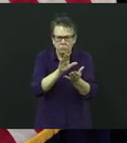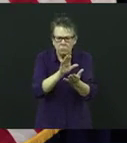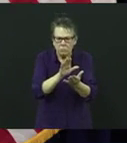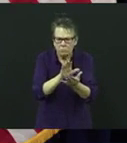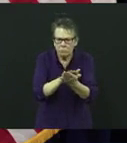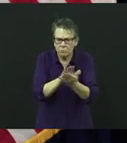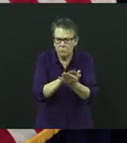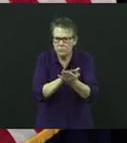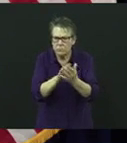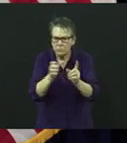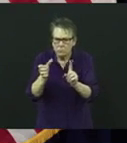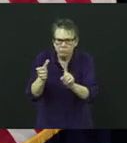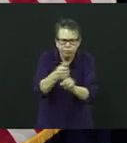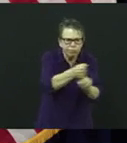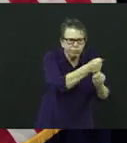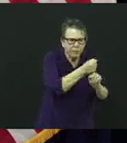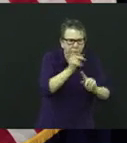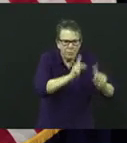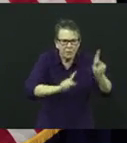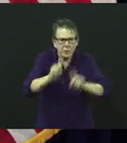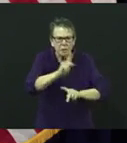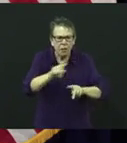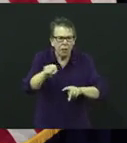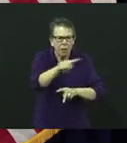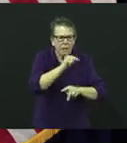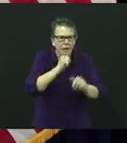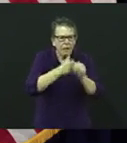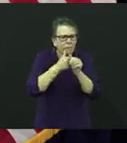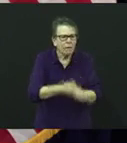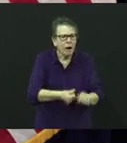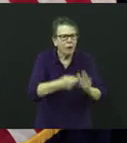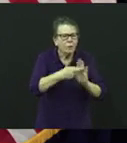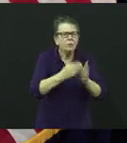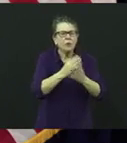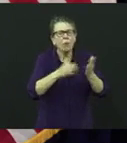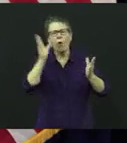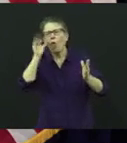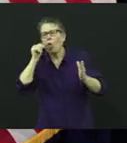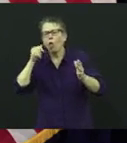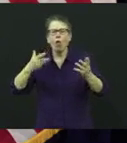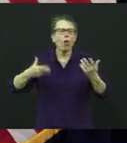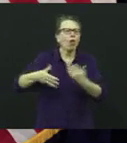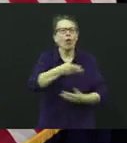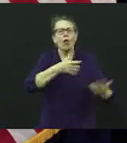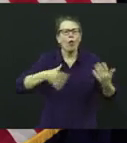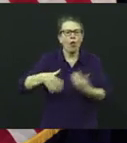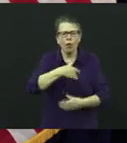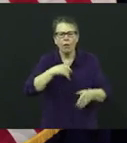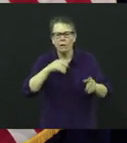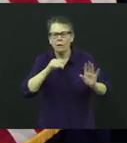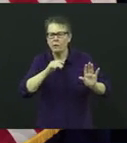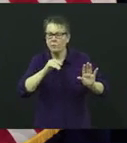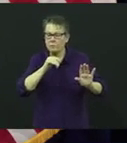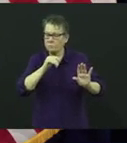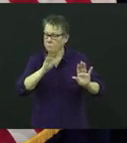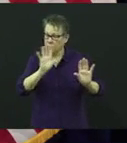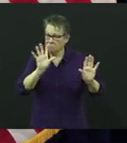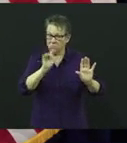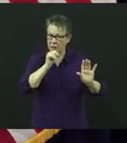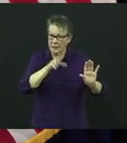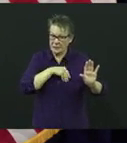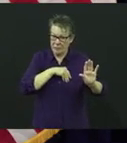behavior, never mind egregious behavior like this. So thank you. And again, a shout out not just to our healthcare workers